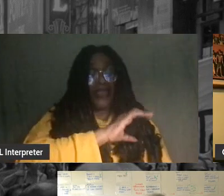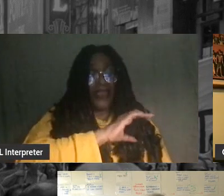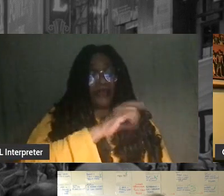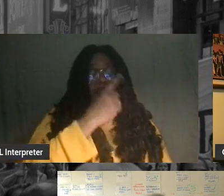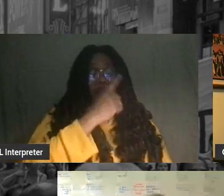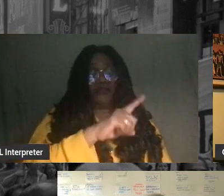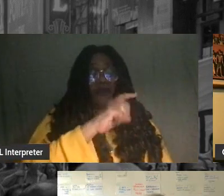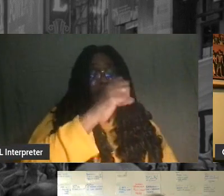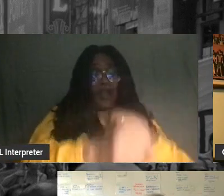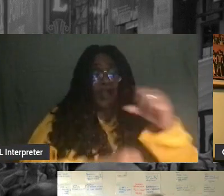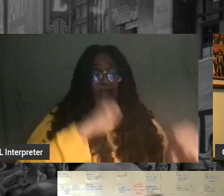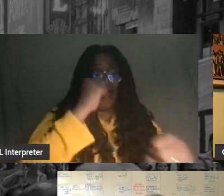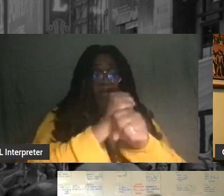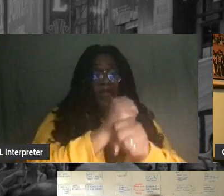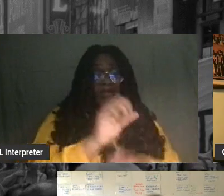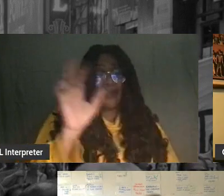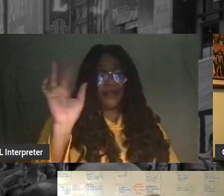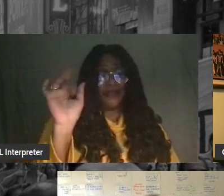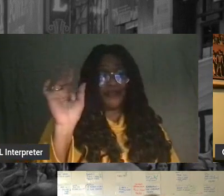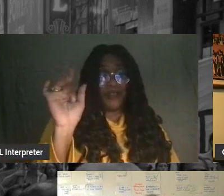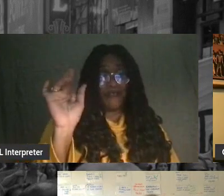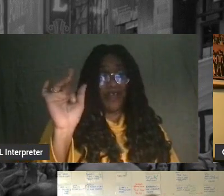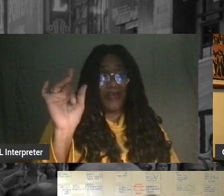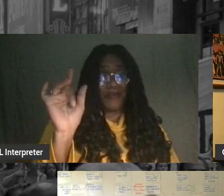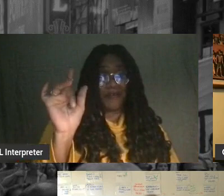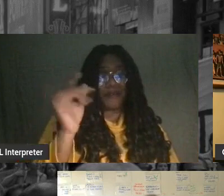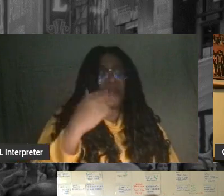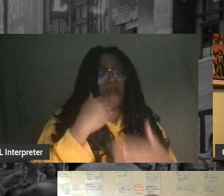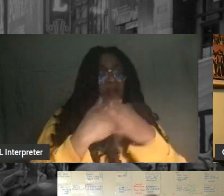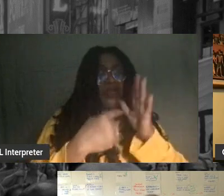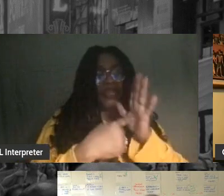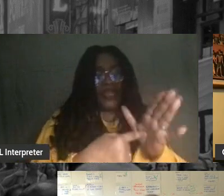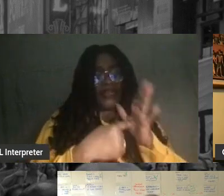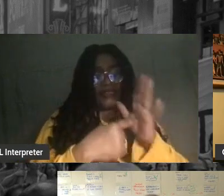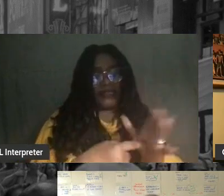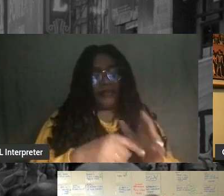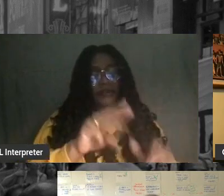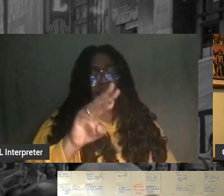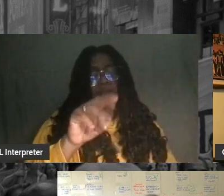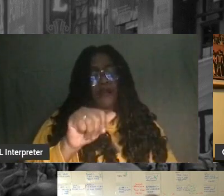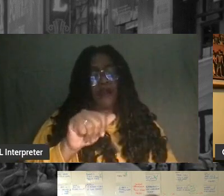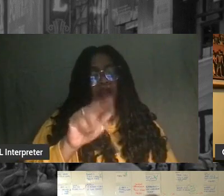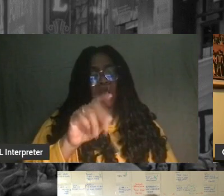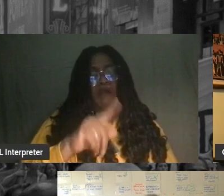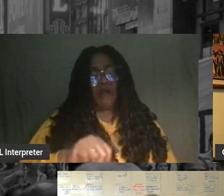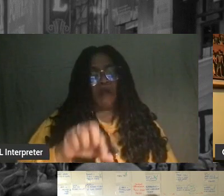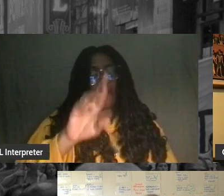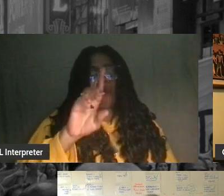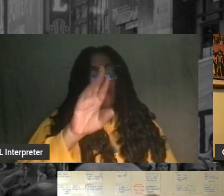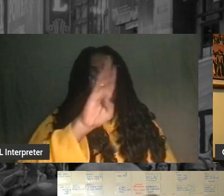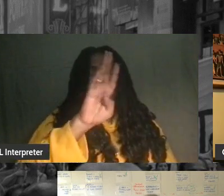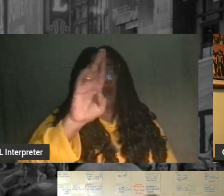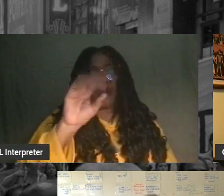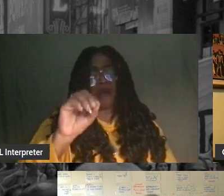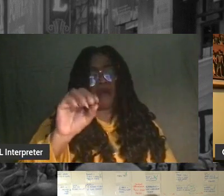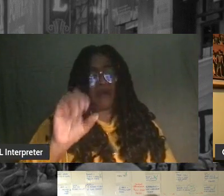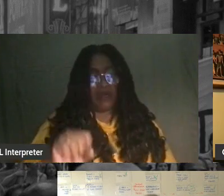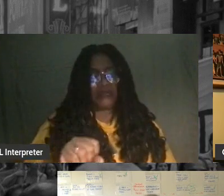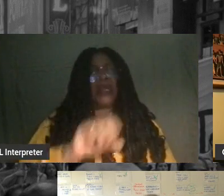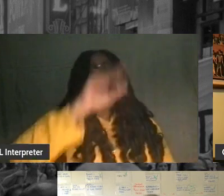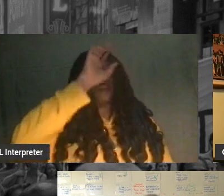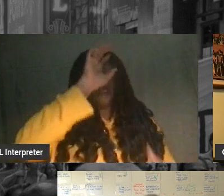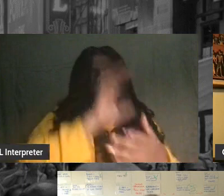25 years. A good example of that is at Warner Brothers, I wrote a story about a woman who had a married